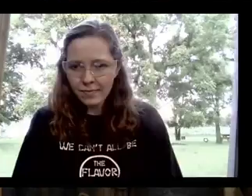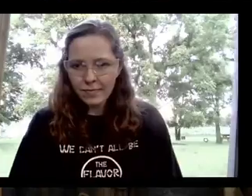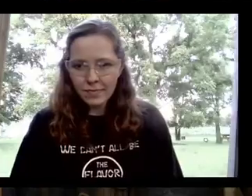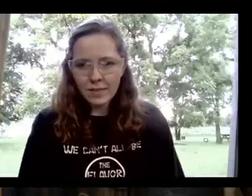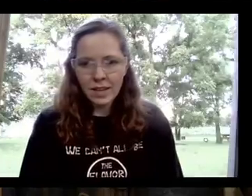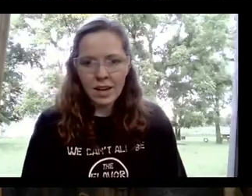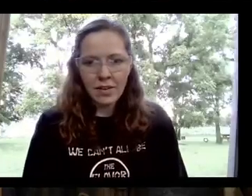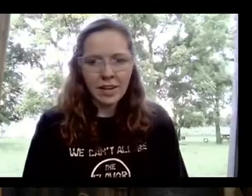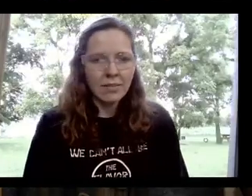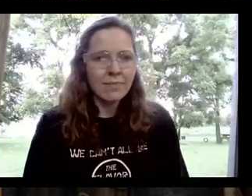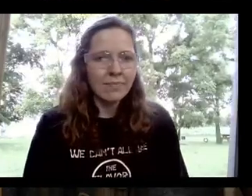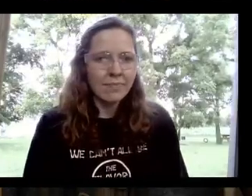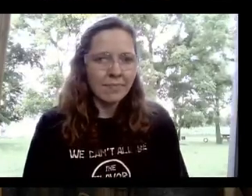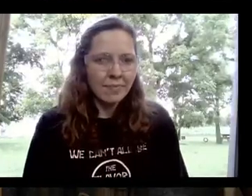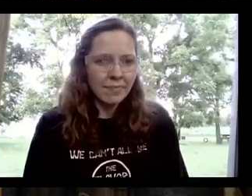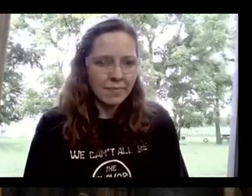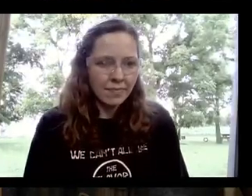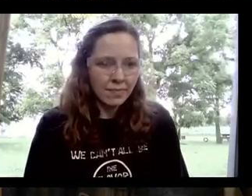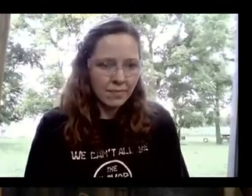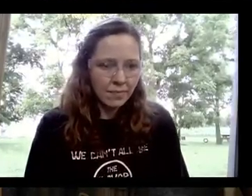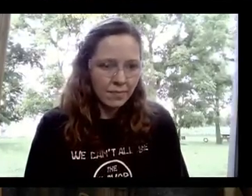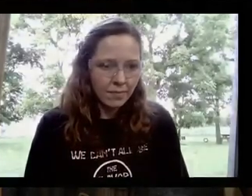to the anvil, Jess. All right.